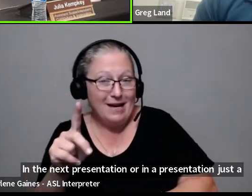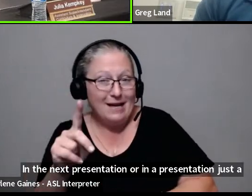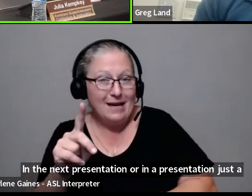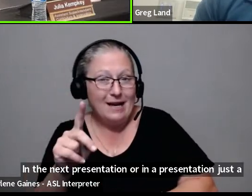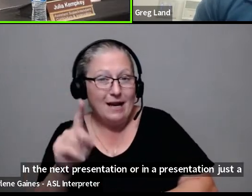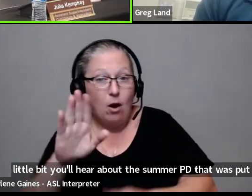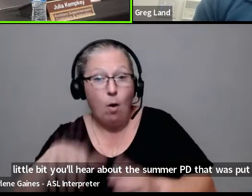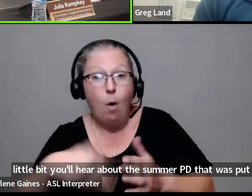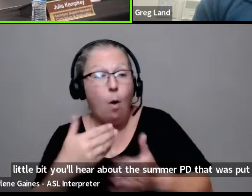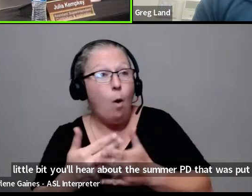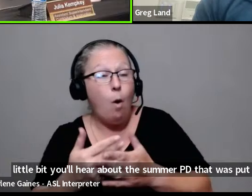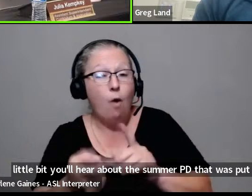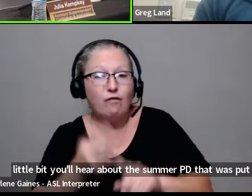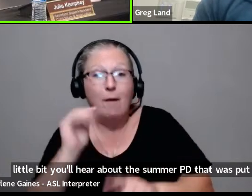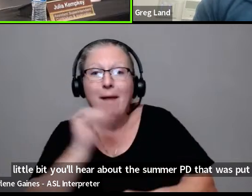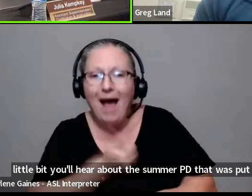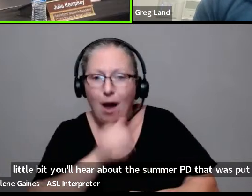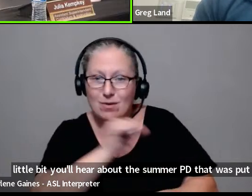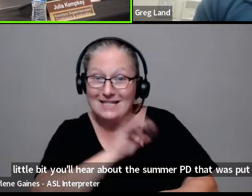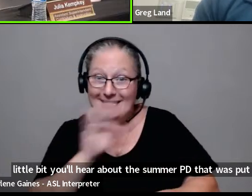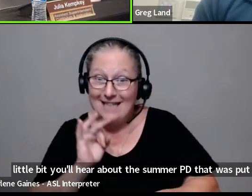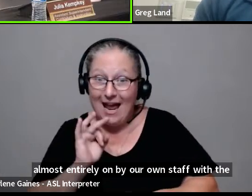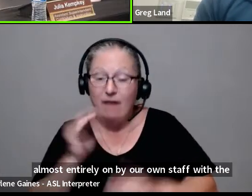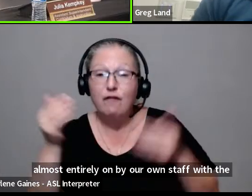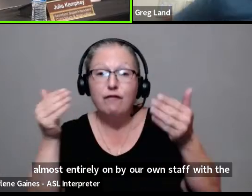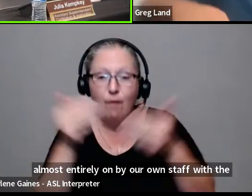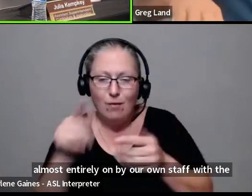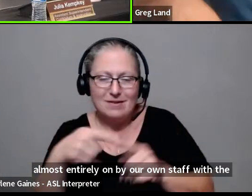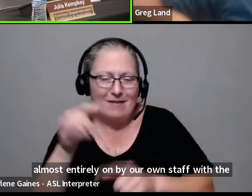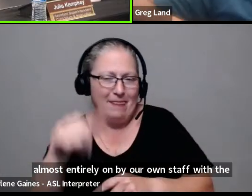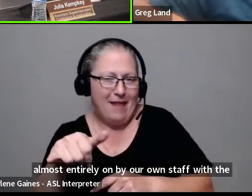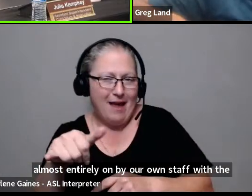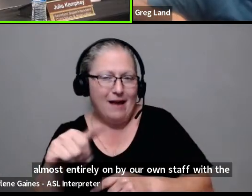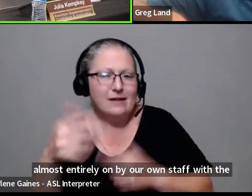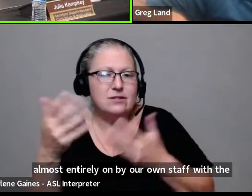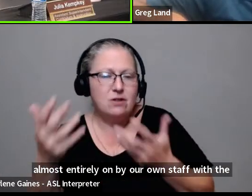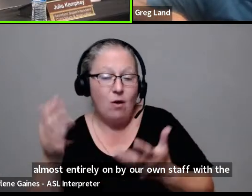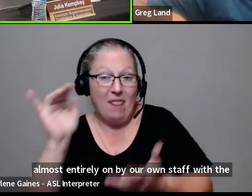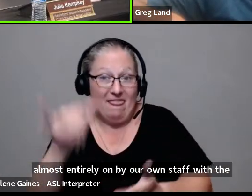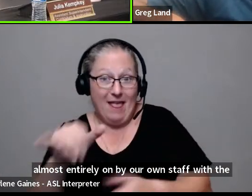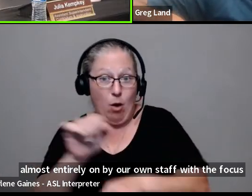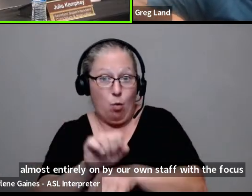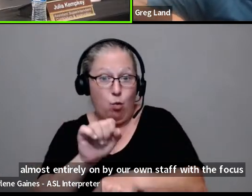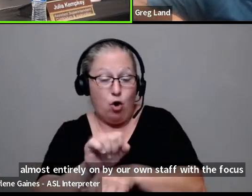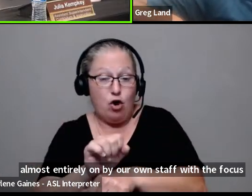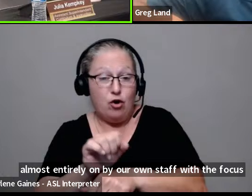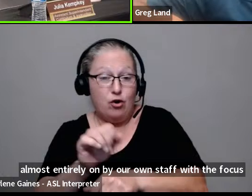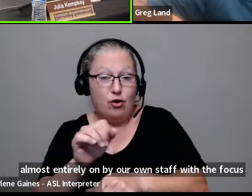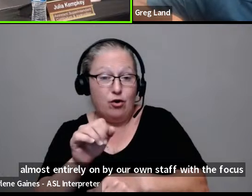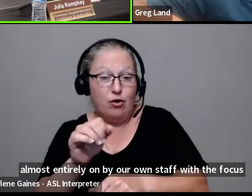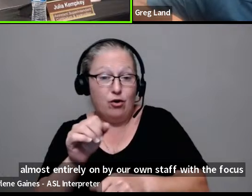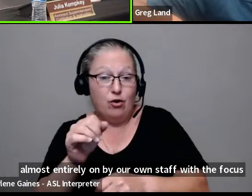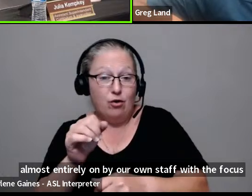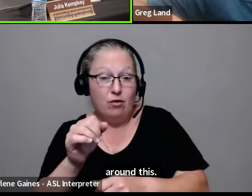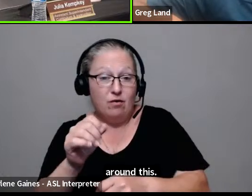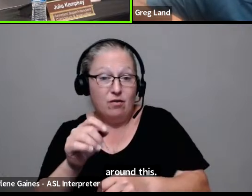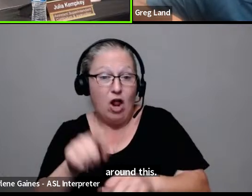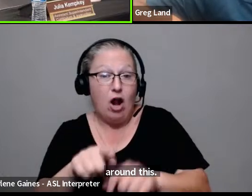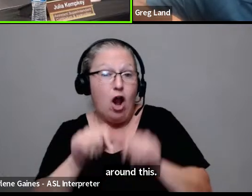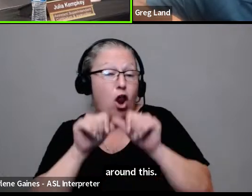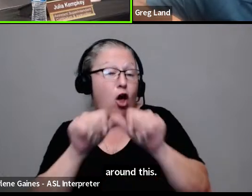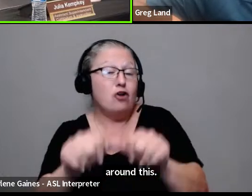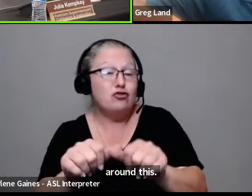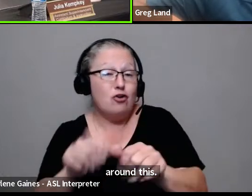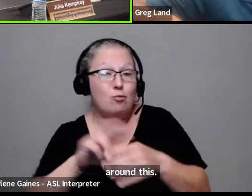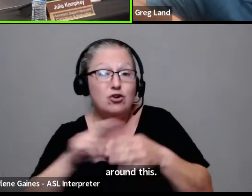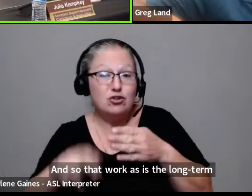almost entirely on by our own staff with the focus around this. And so that work is the long-term result